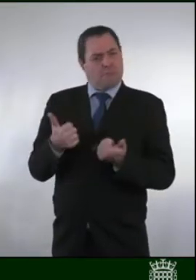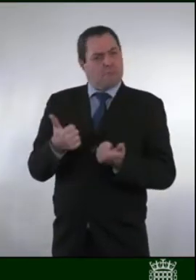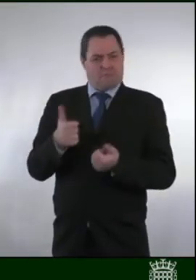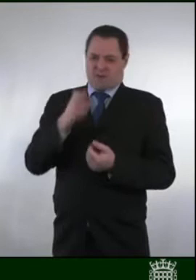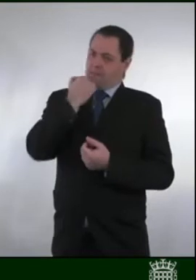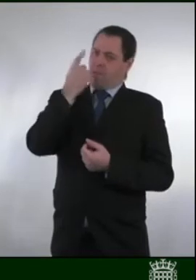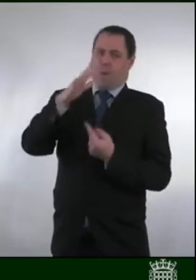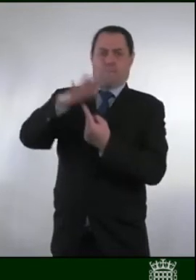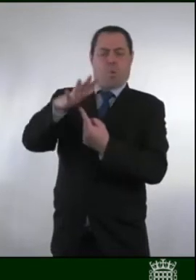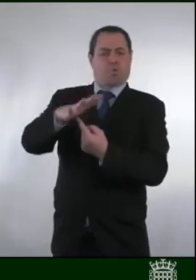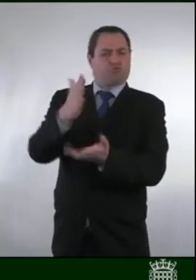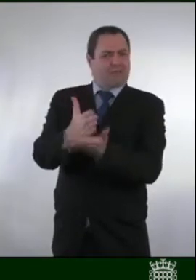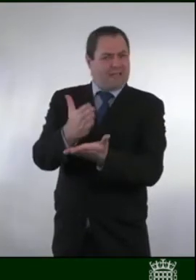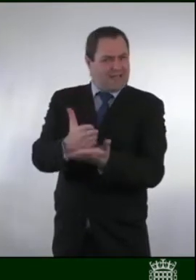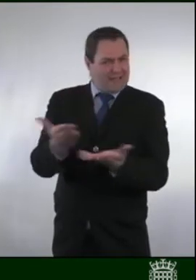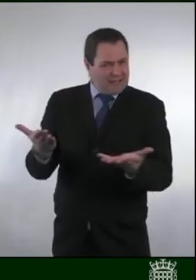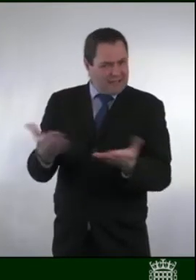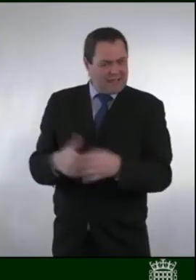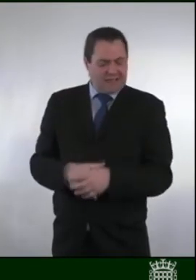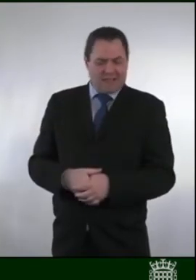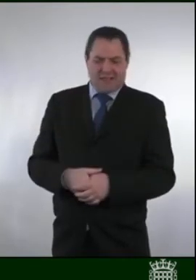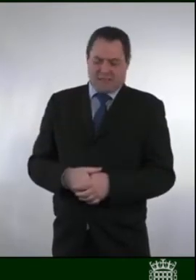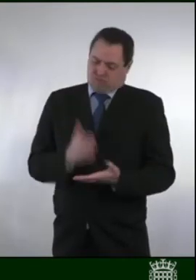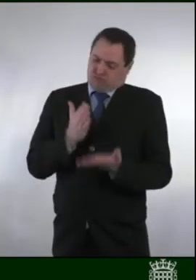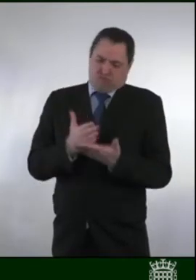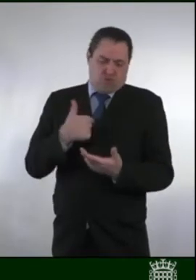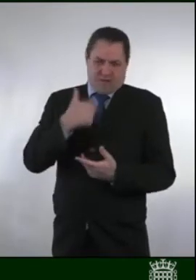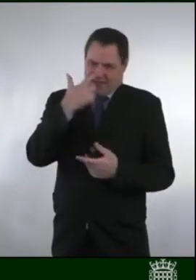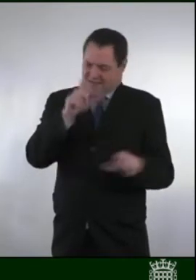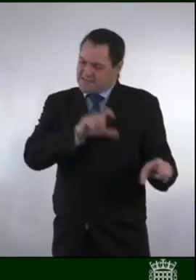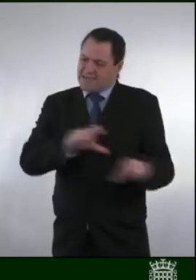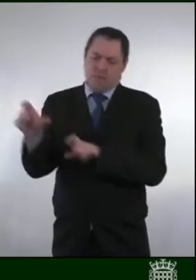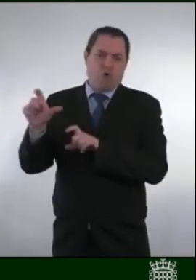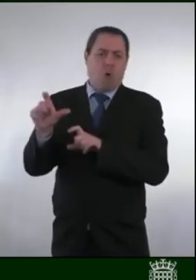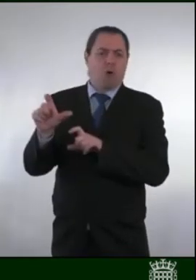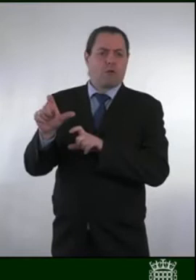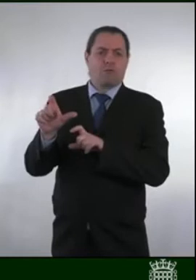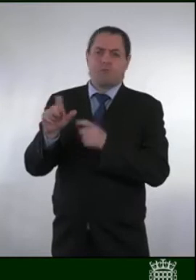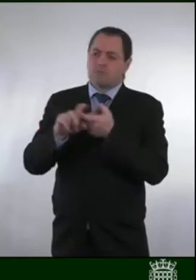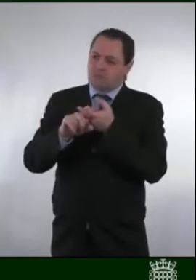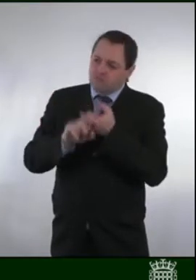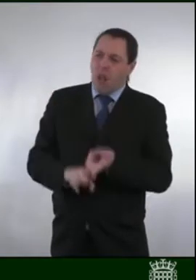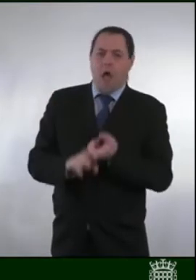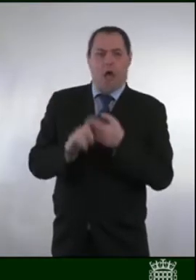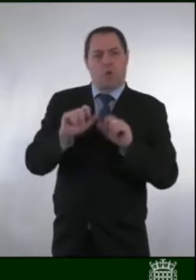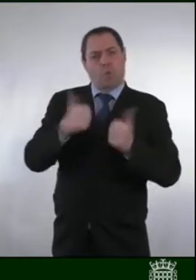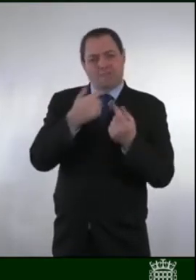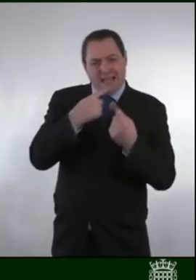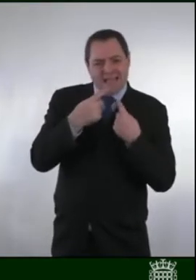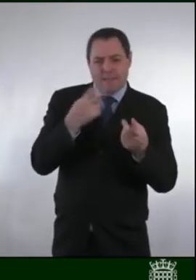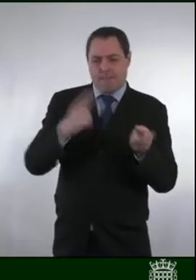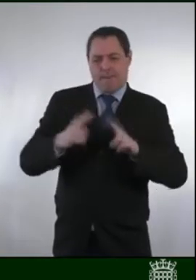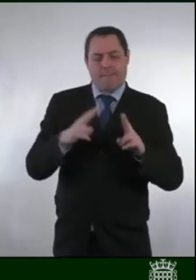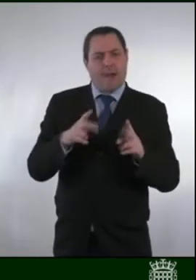most important thing of all, Mr. Speaker. And I have no doubt that we will be able to continue to do that by relying on excellent data.